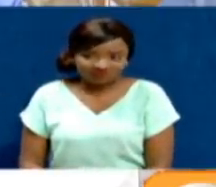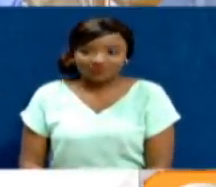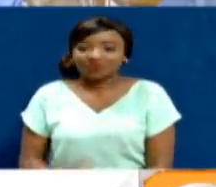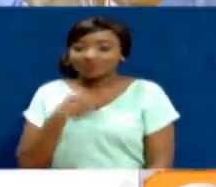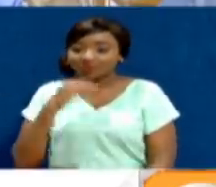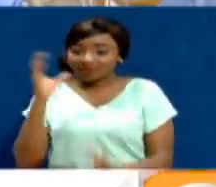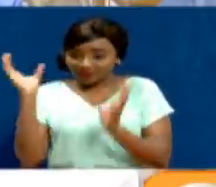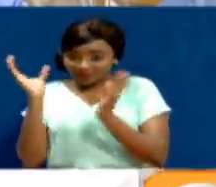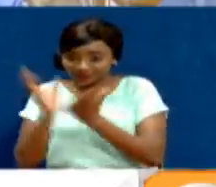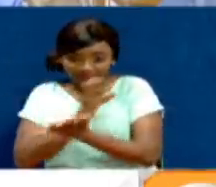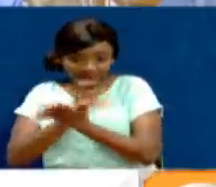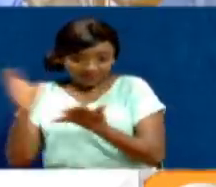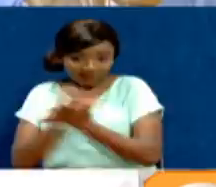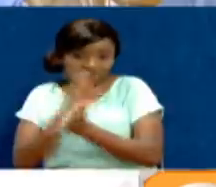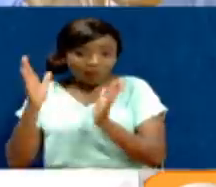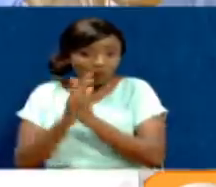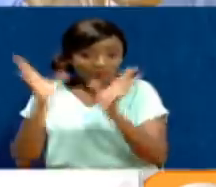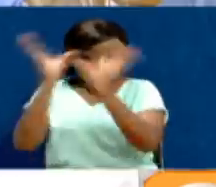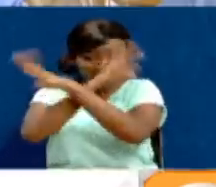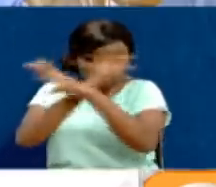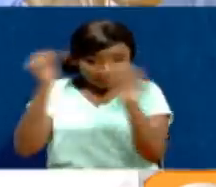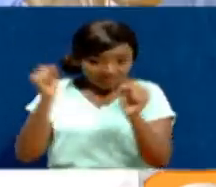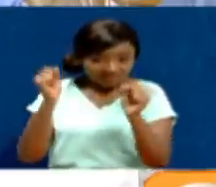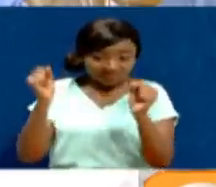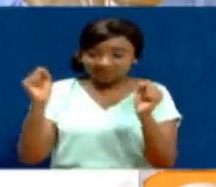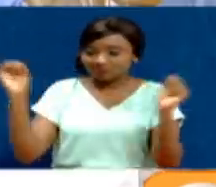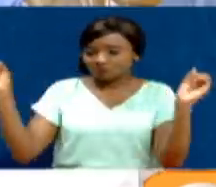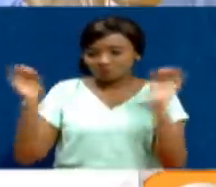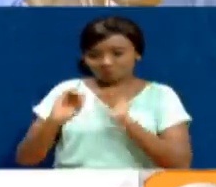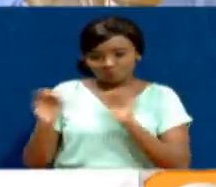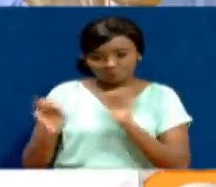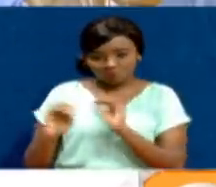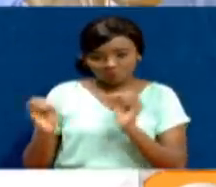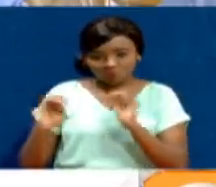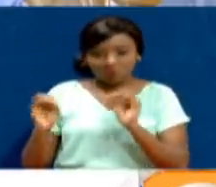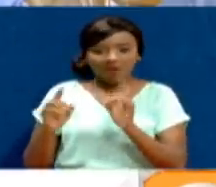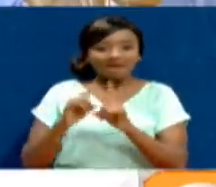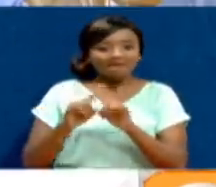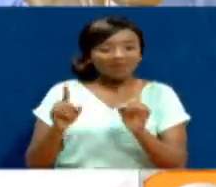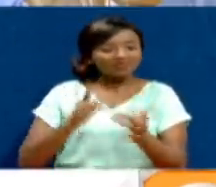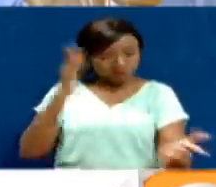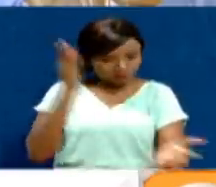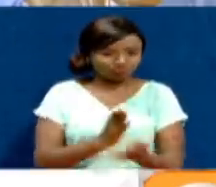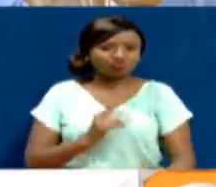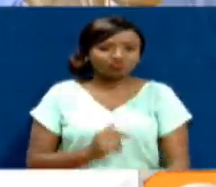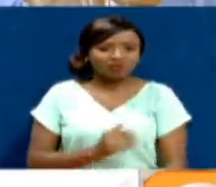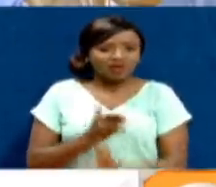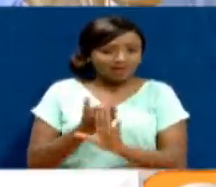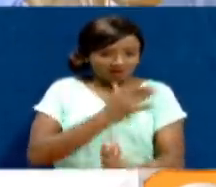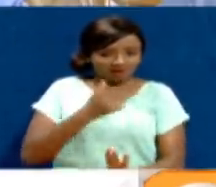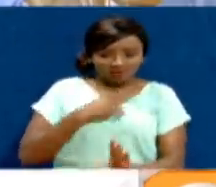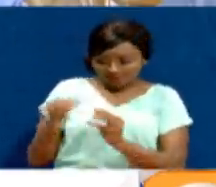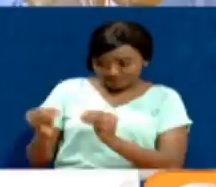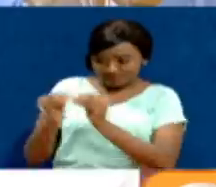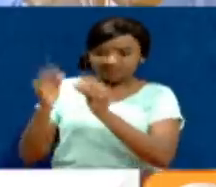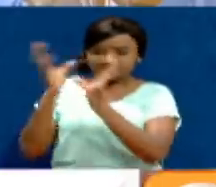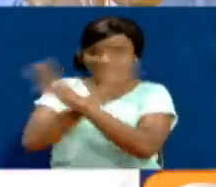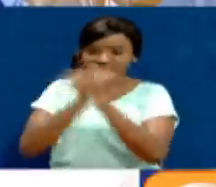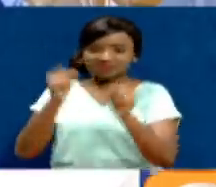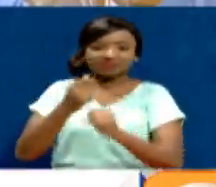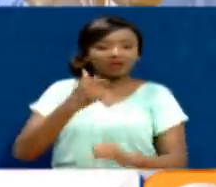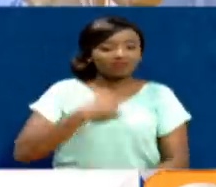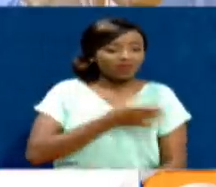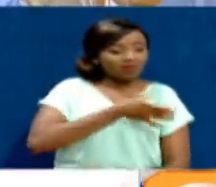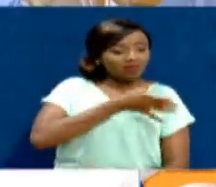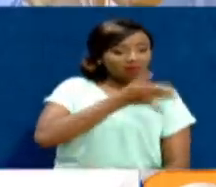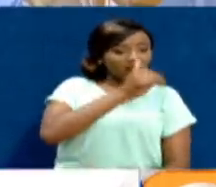signing of this deed of transfer of functions. And it is true, before meeting the president, we were taking